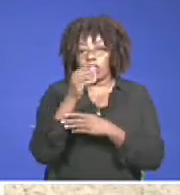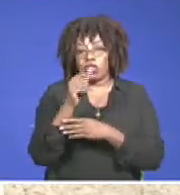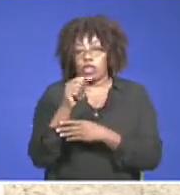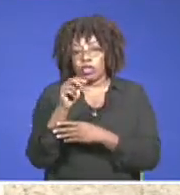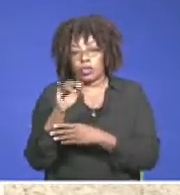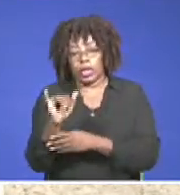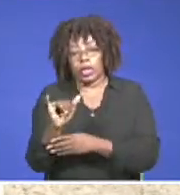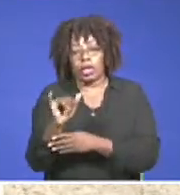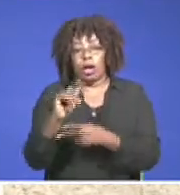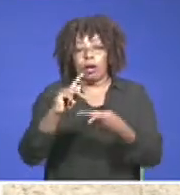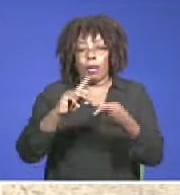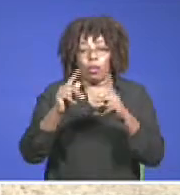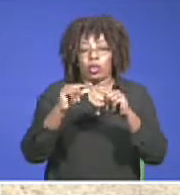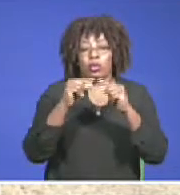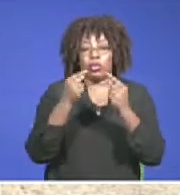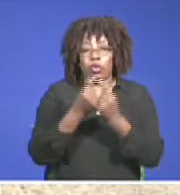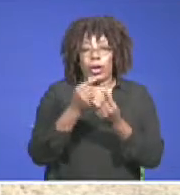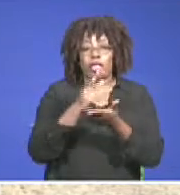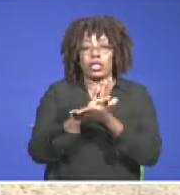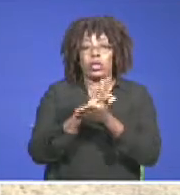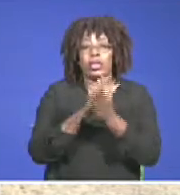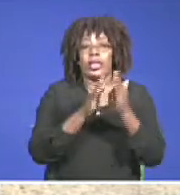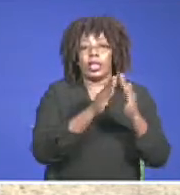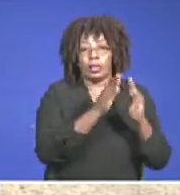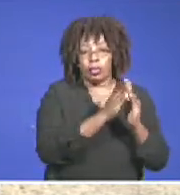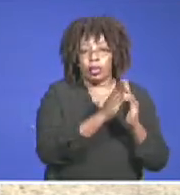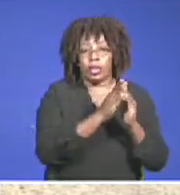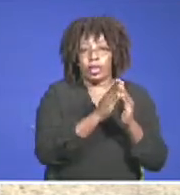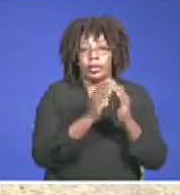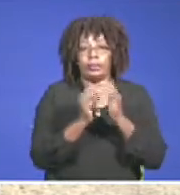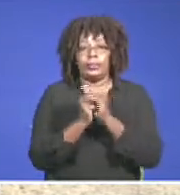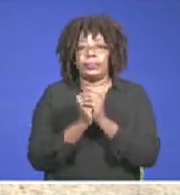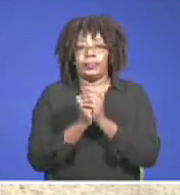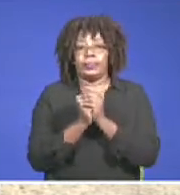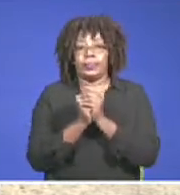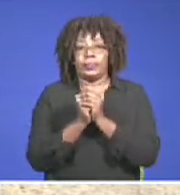continues to partner with groups and schools in the community. I'm Crystal Darling, ZNS Network News.